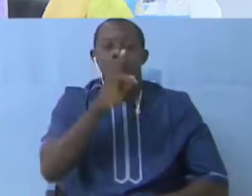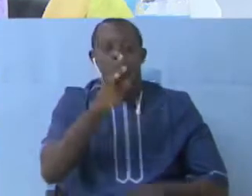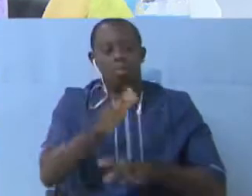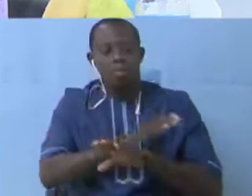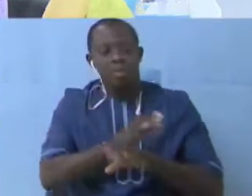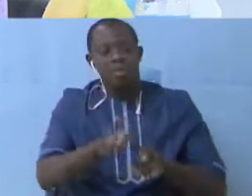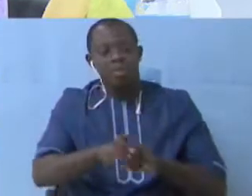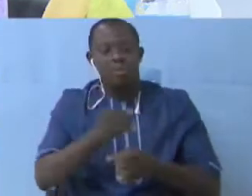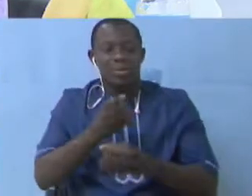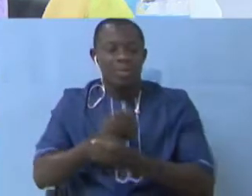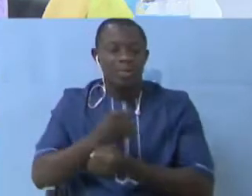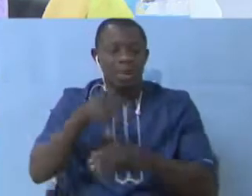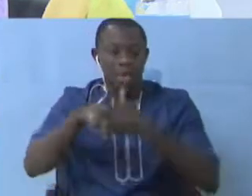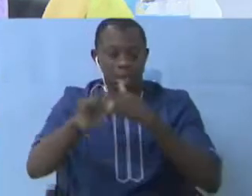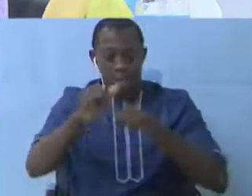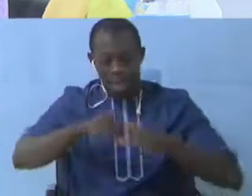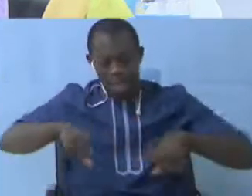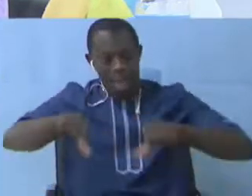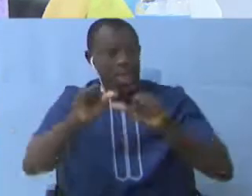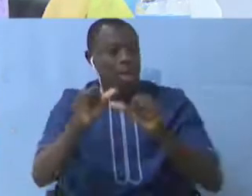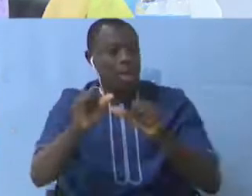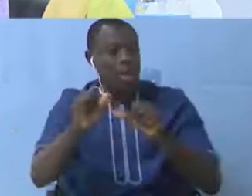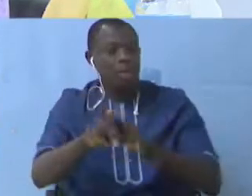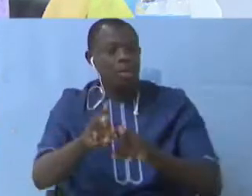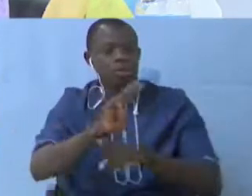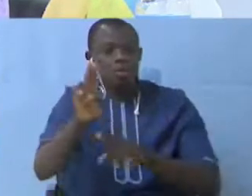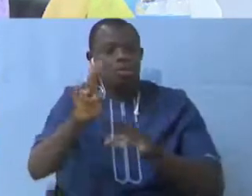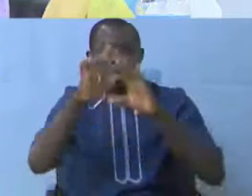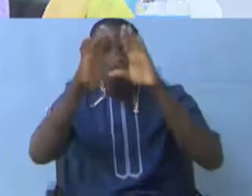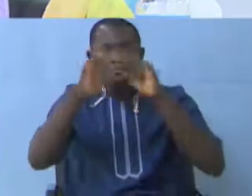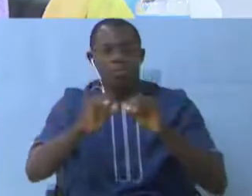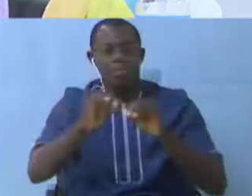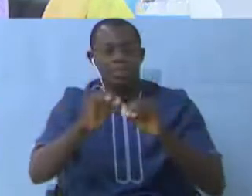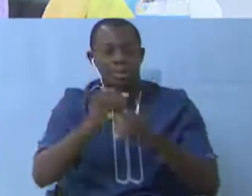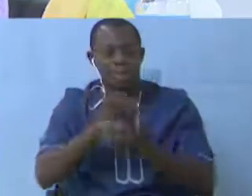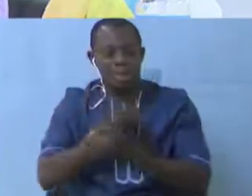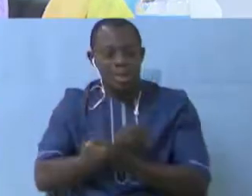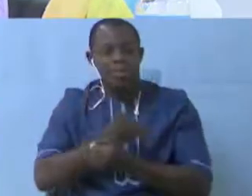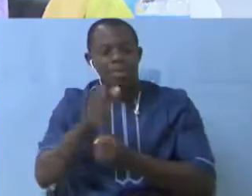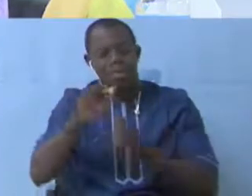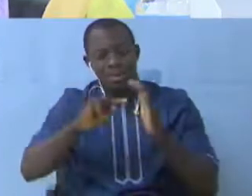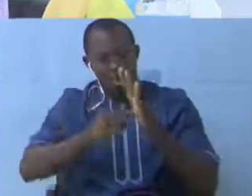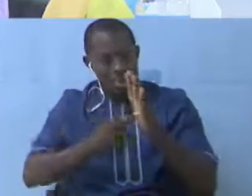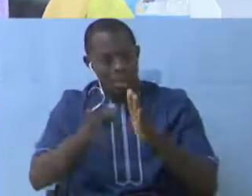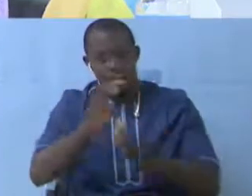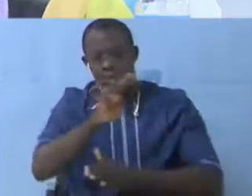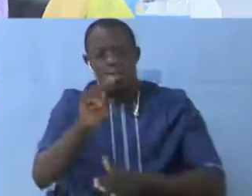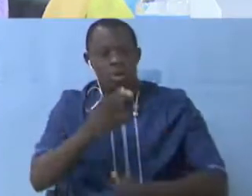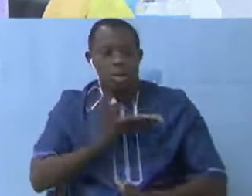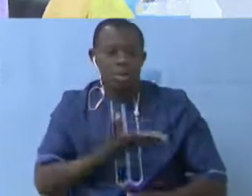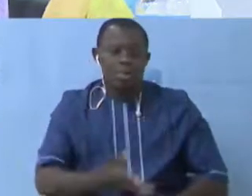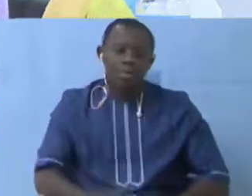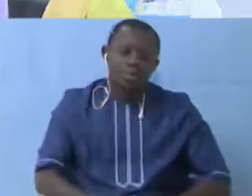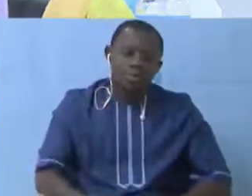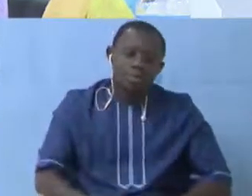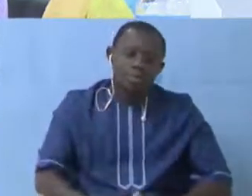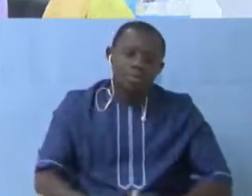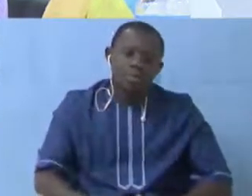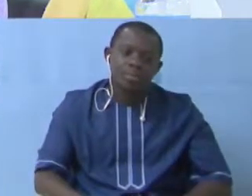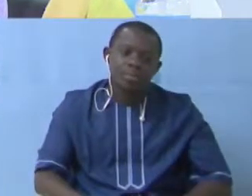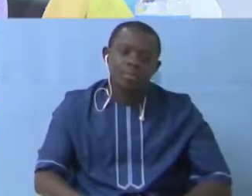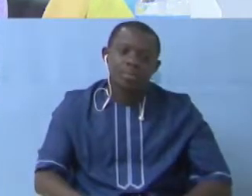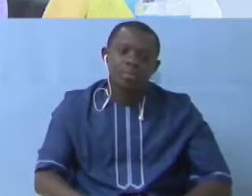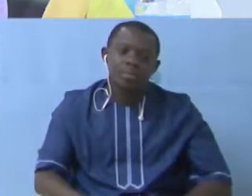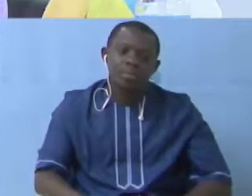areas where that were not official detention centers. te ci taskati xibaar yooyu am na béréb yoo xam ne ñu ngi leen fa